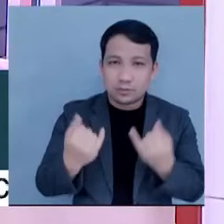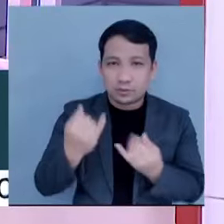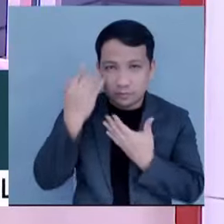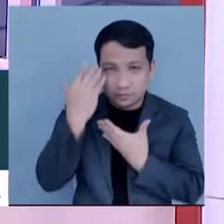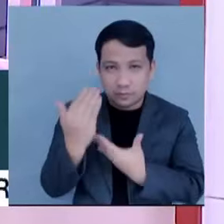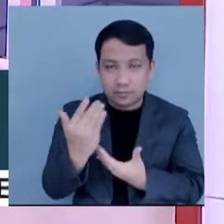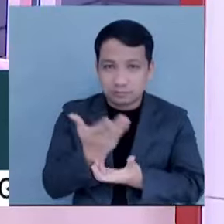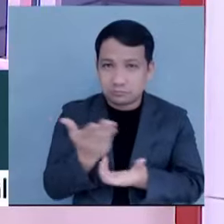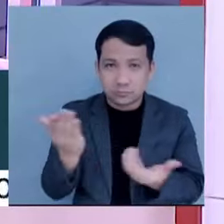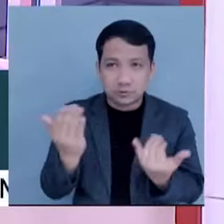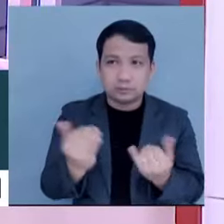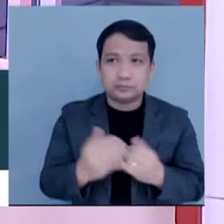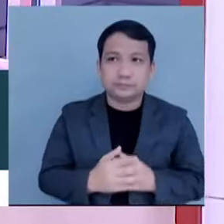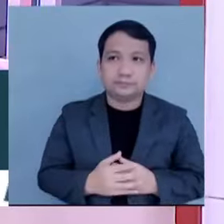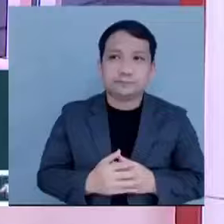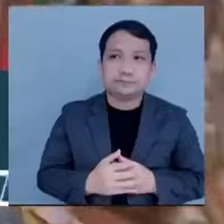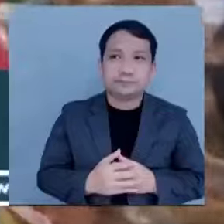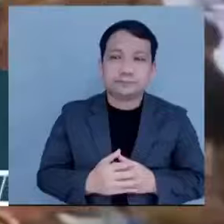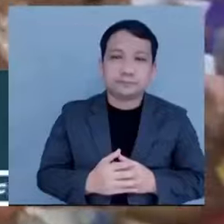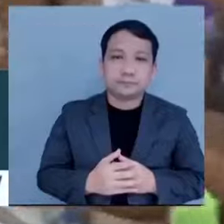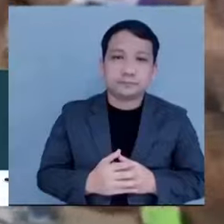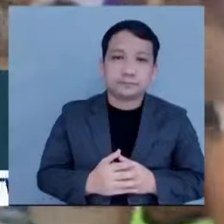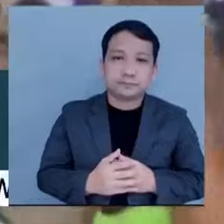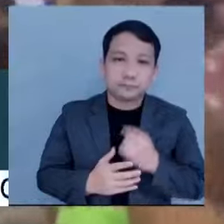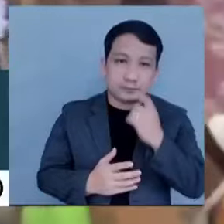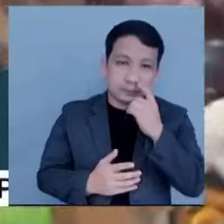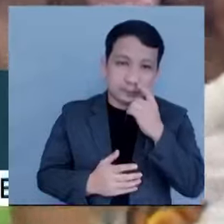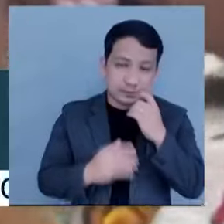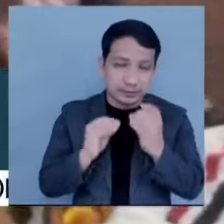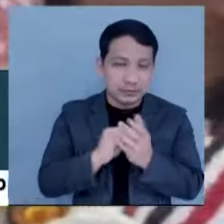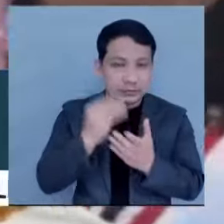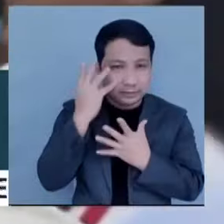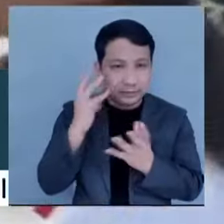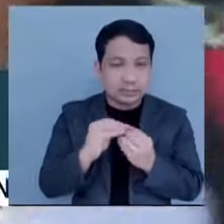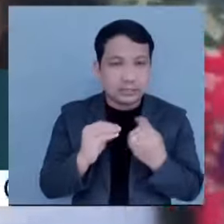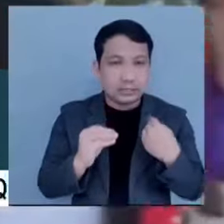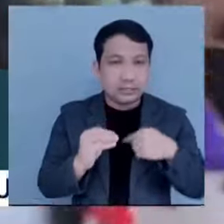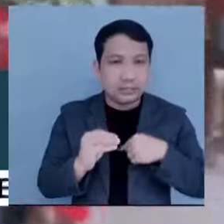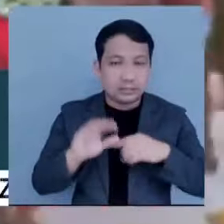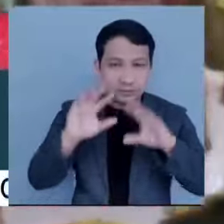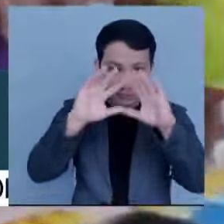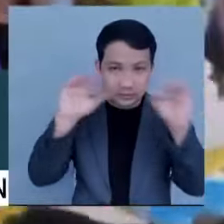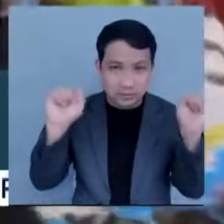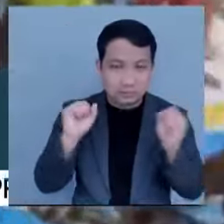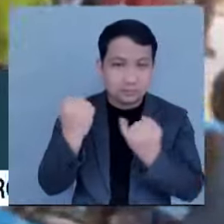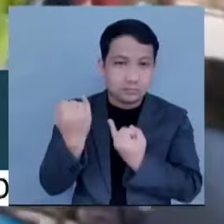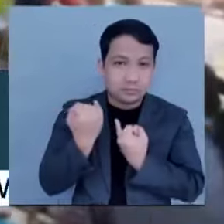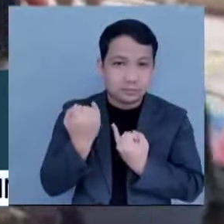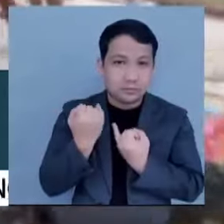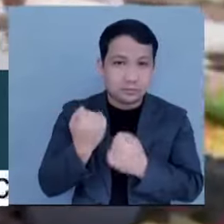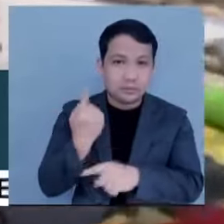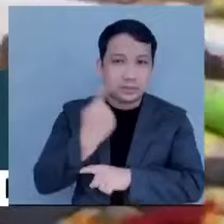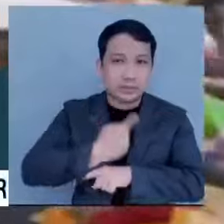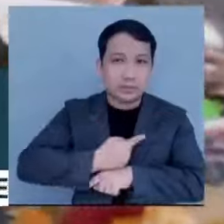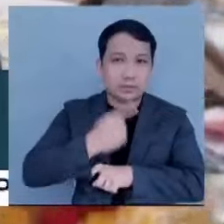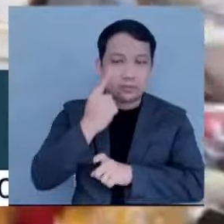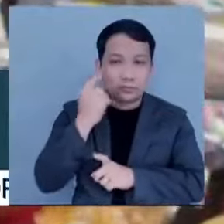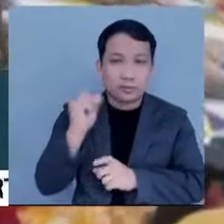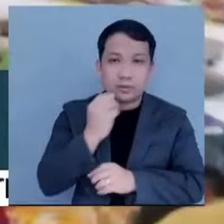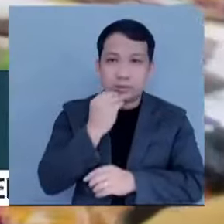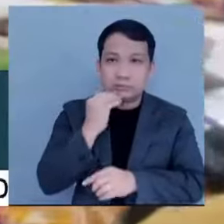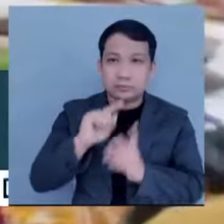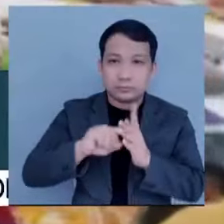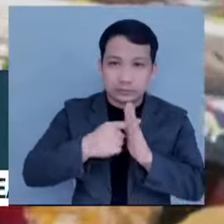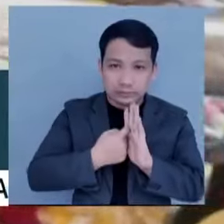Gachalian. See, Carmina, let me just put it in the right context. You know, the president has instructed us from day one when he took office that